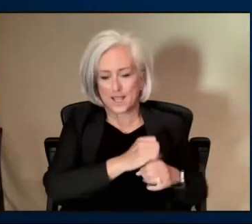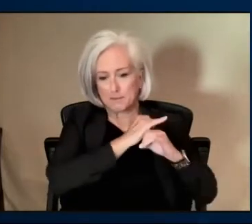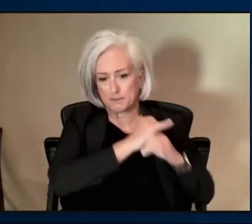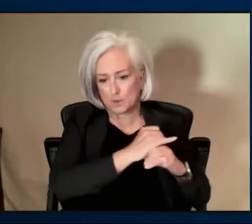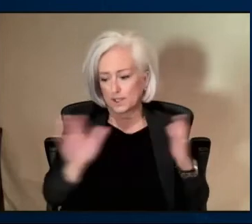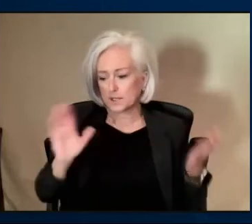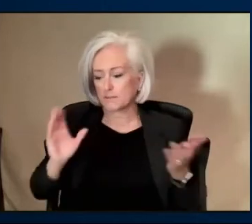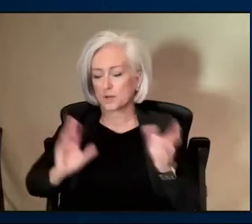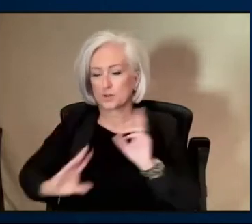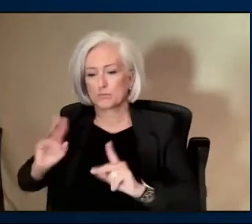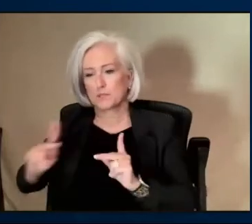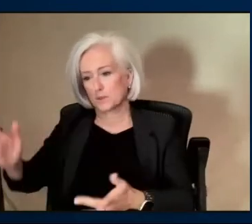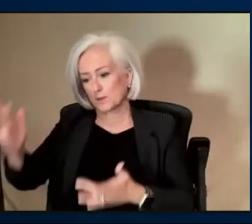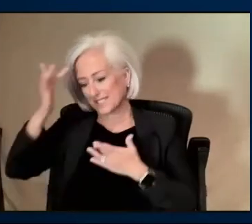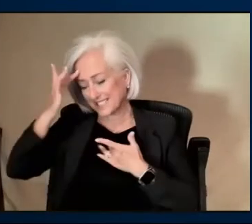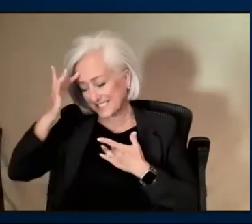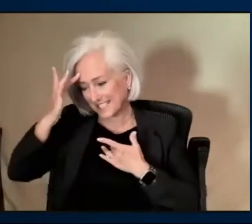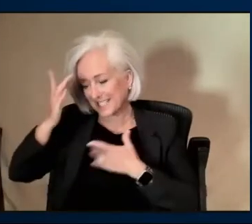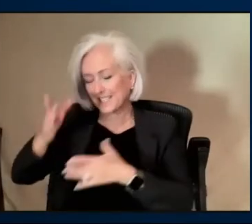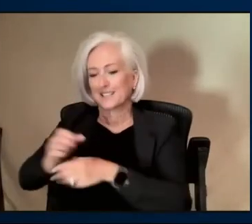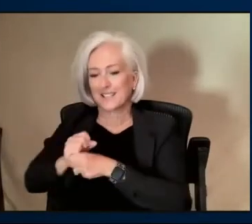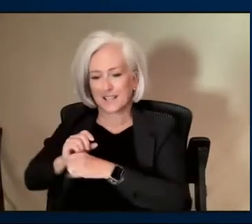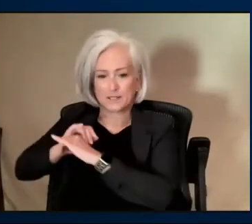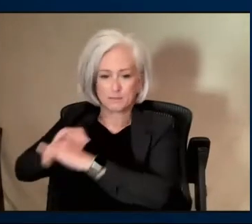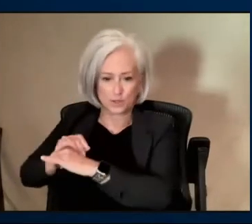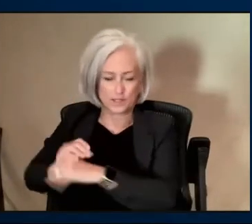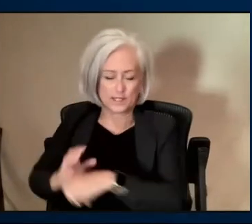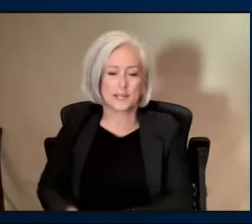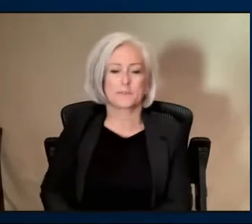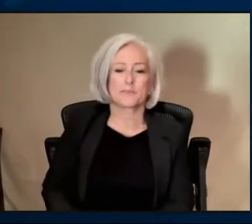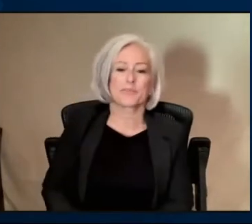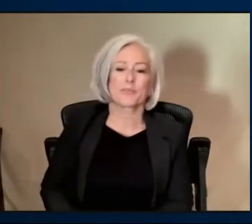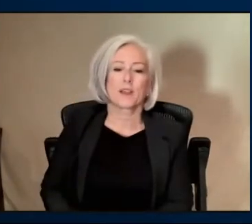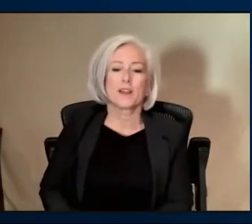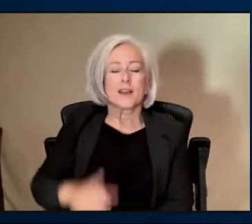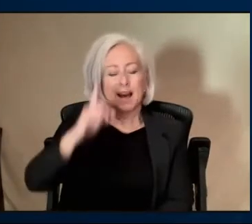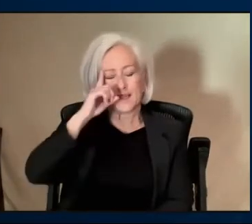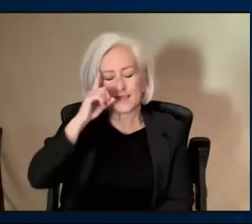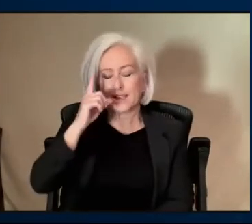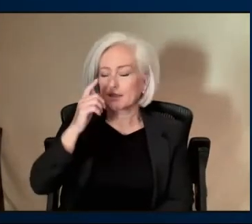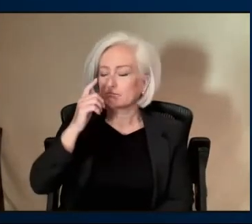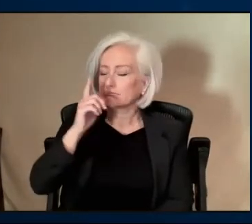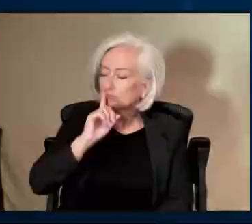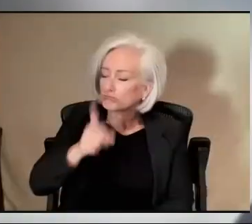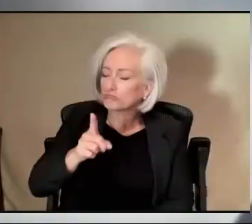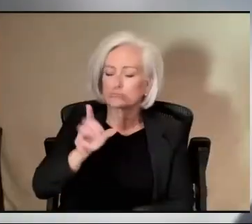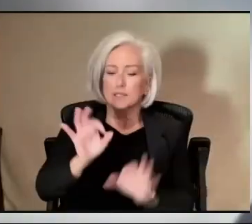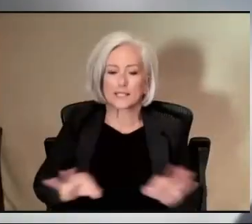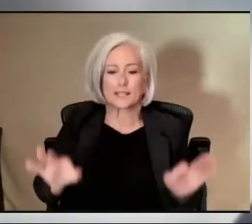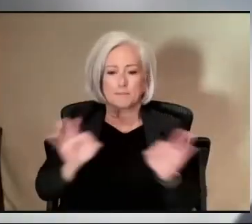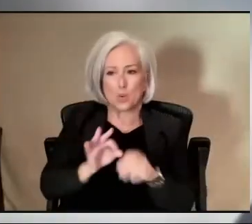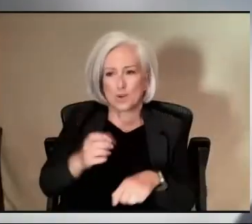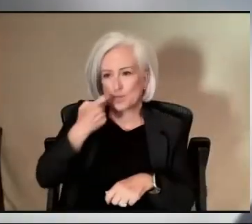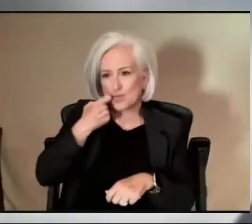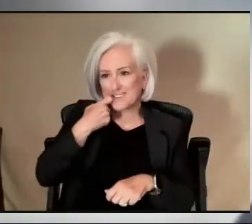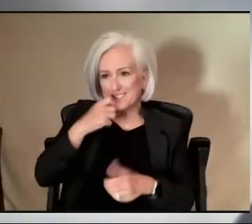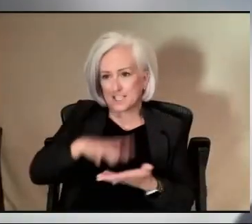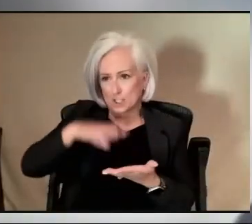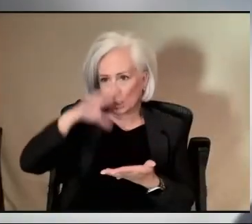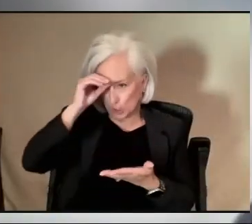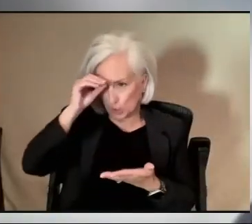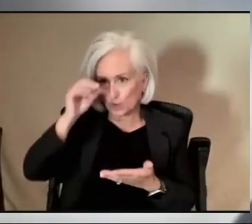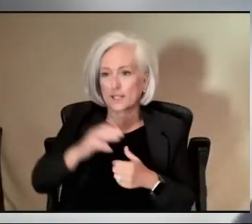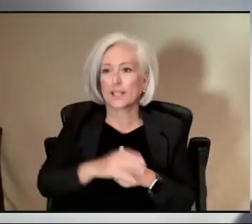aspect of that will, I think, prove to be terribly important, and again, we're just learning and getting a handle on